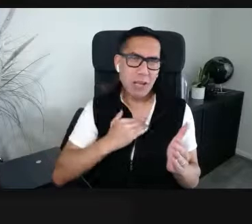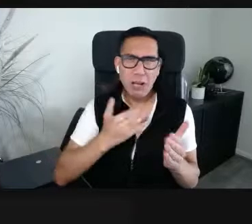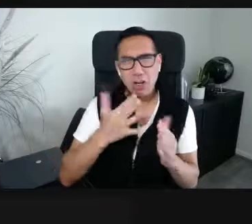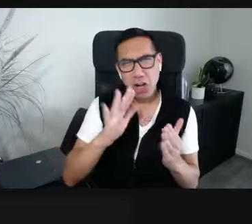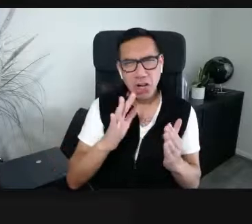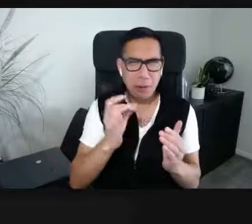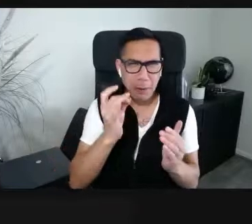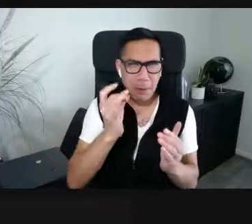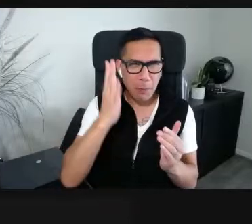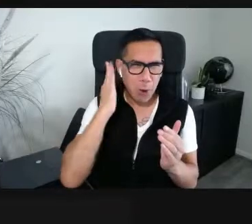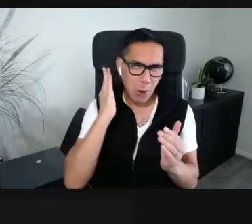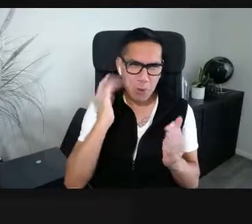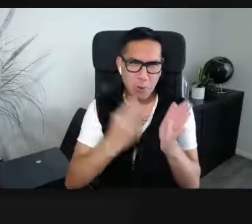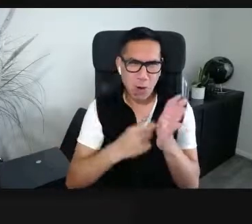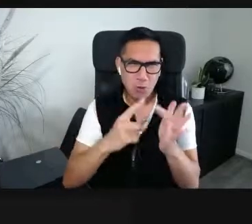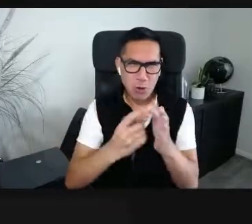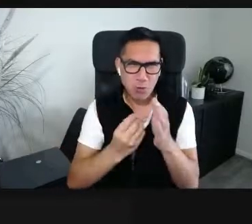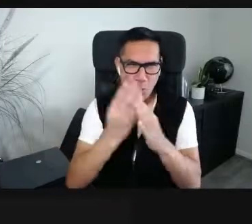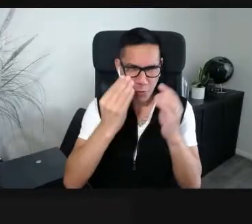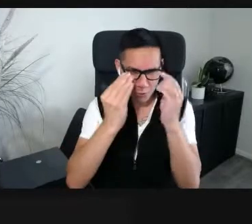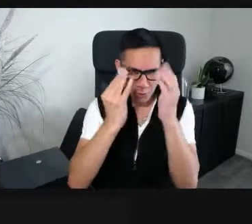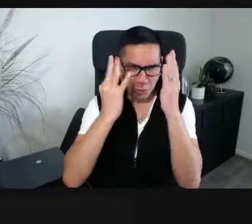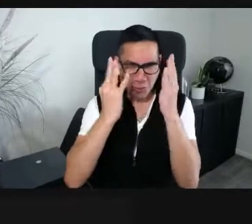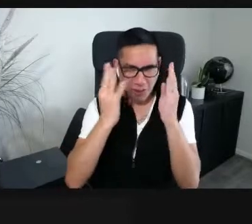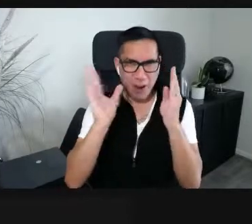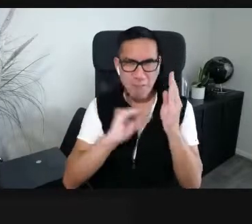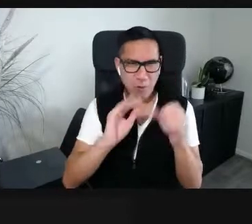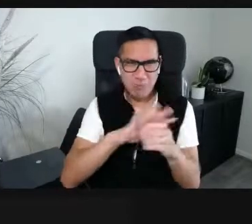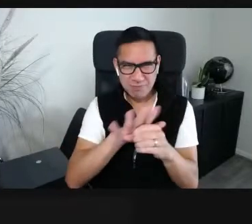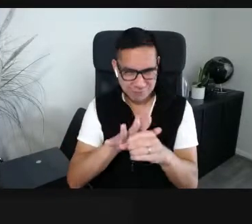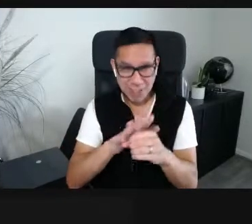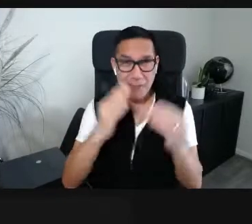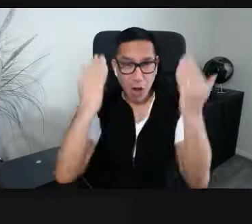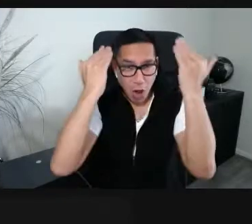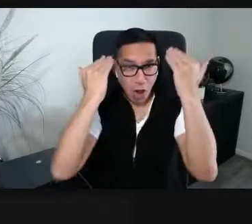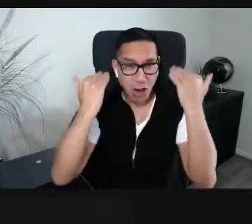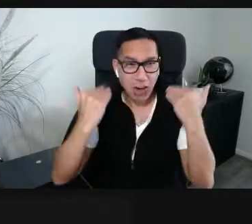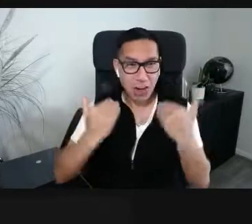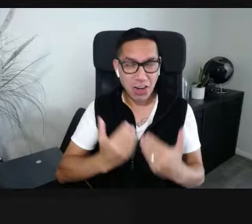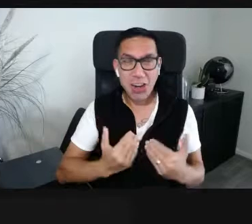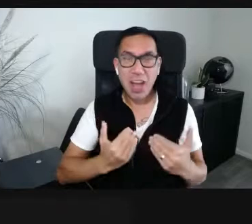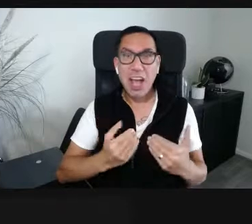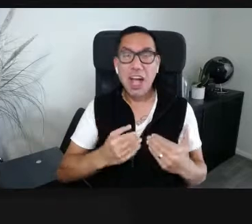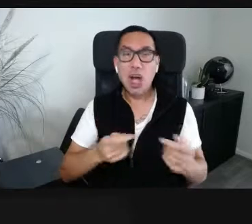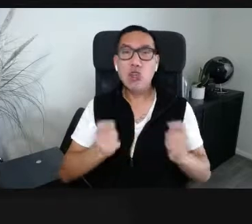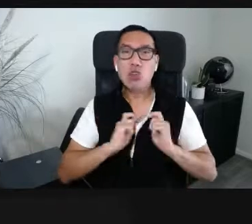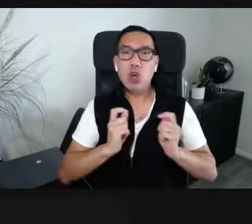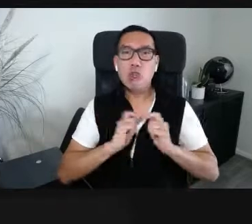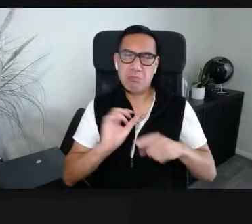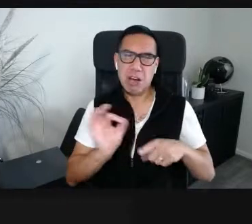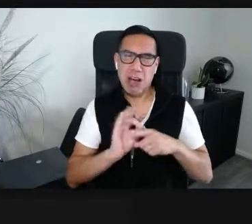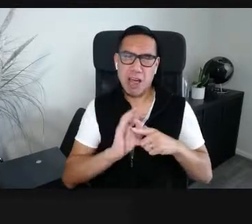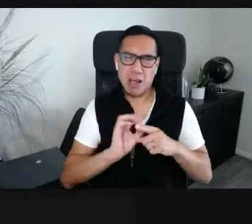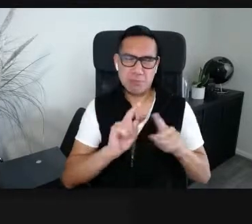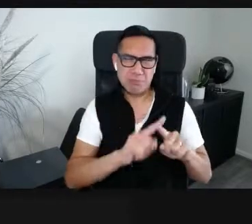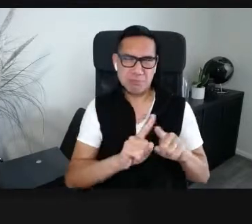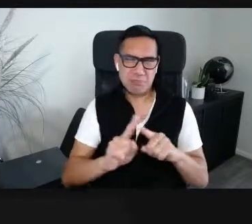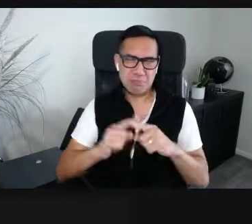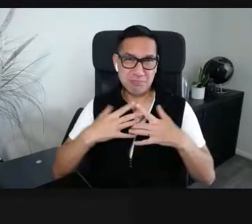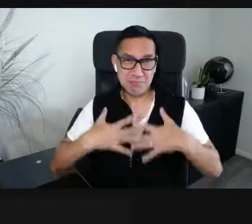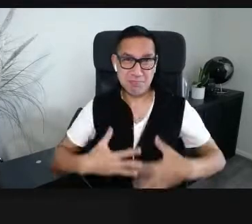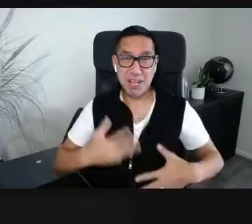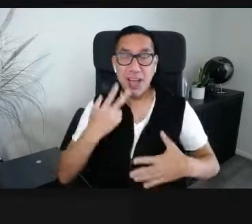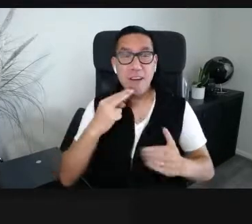regrowthy from the pandemic, long hair, and I'm wearing a colourful shirt for those of you tuned in who are blind or visually